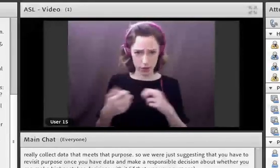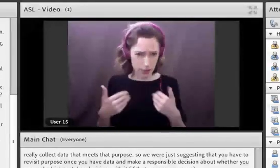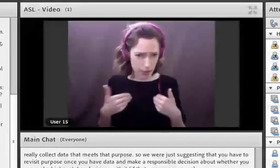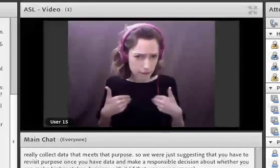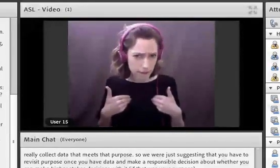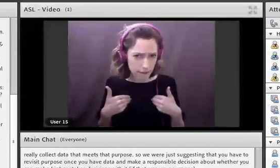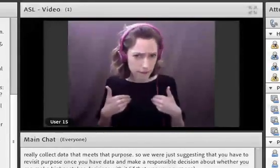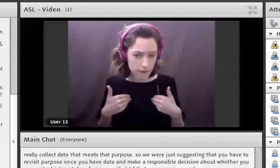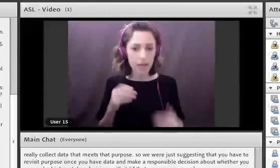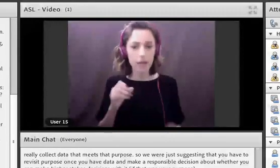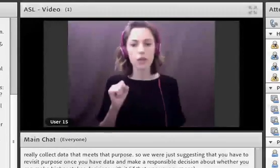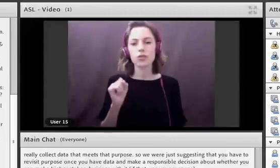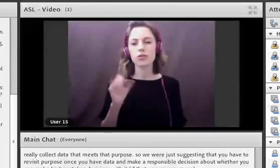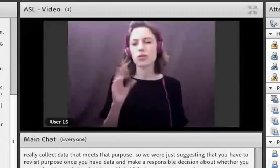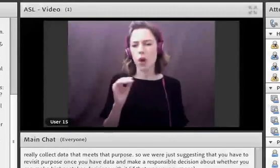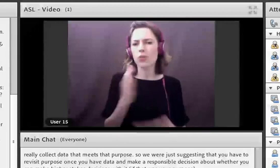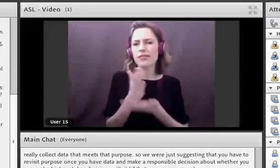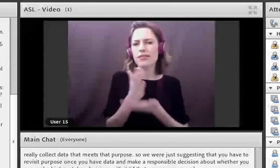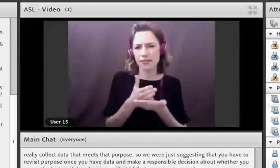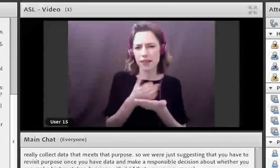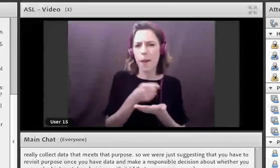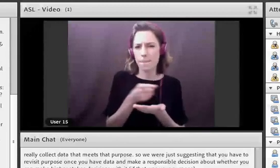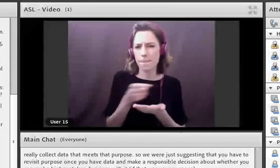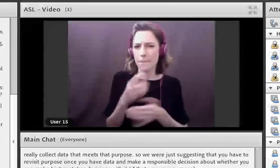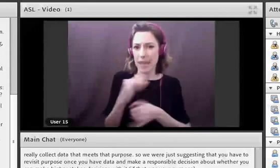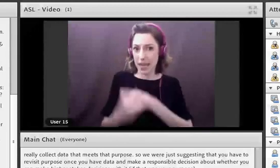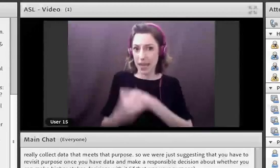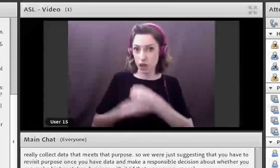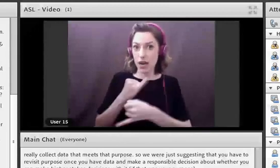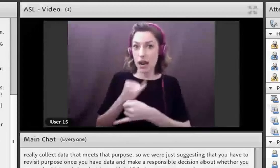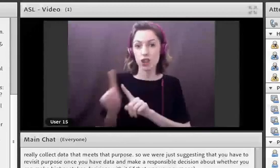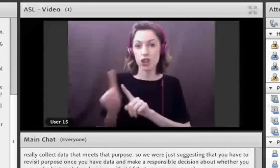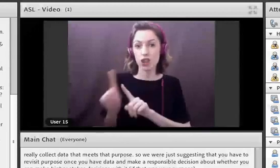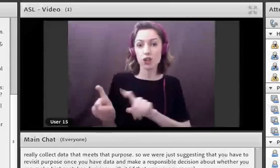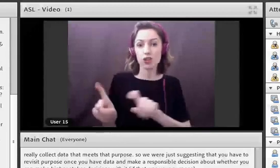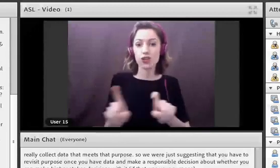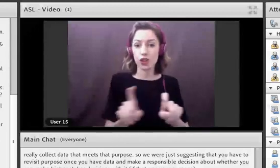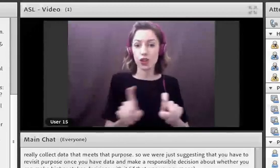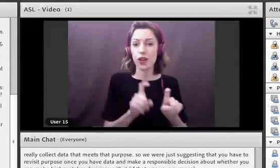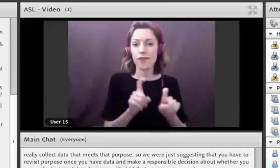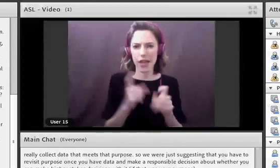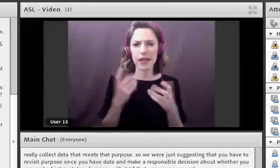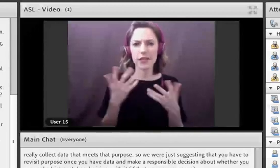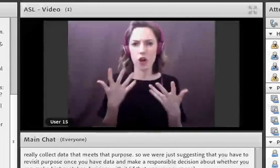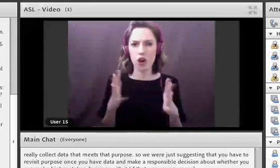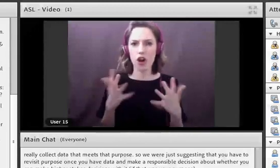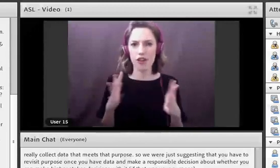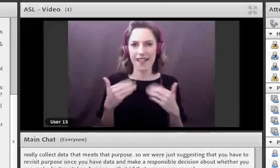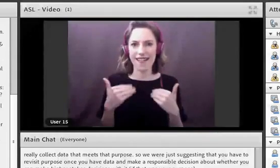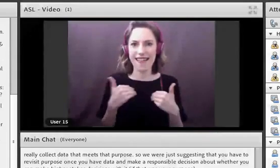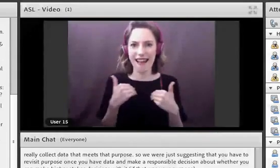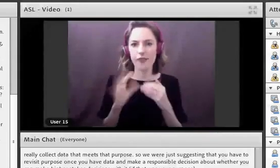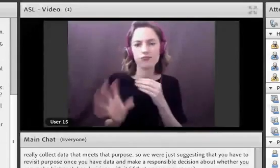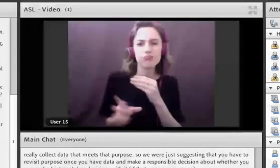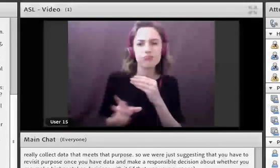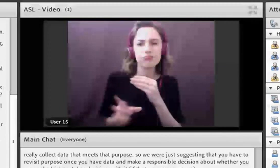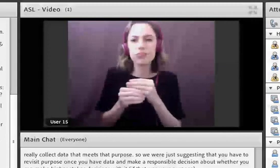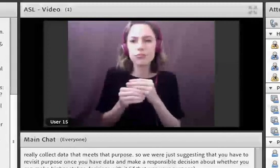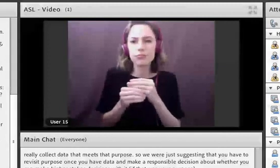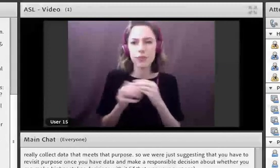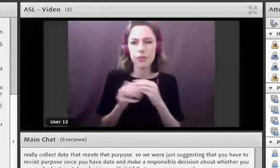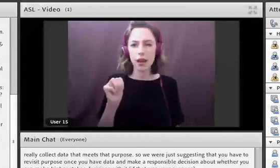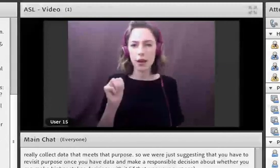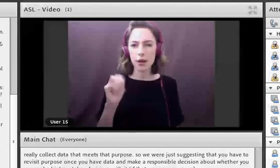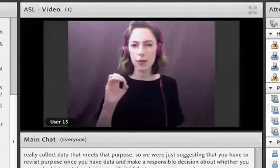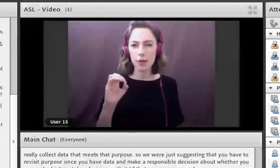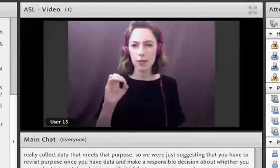or a DHS or any national survey, we can have a situation where we have a module about education,